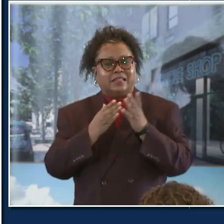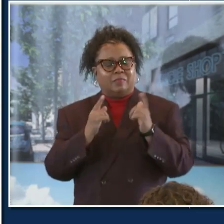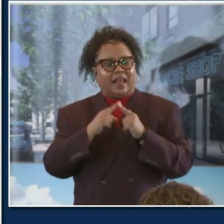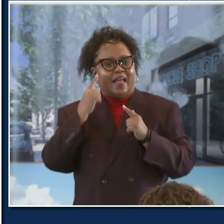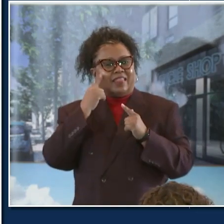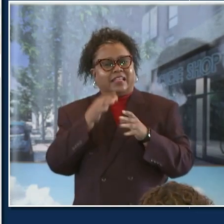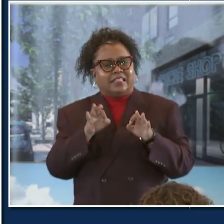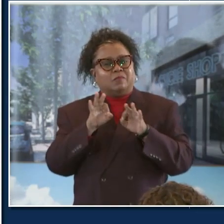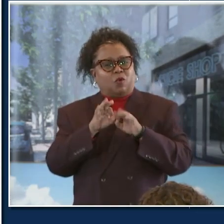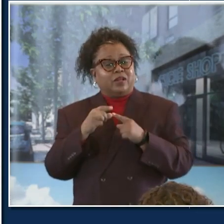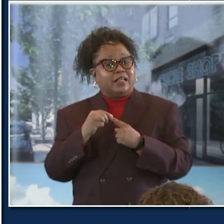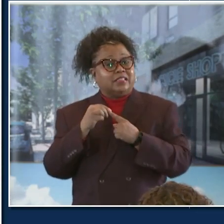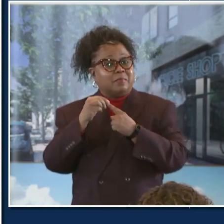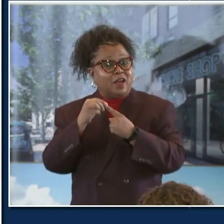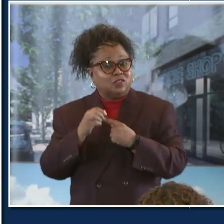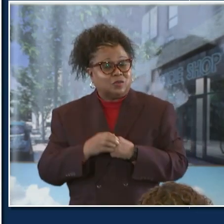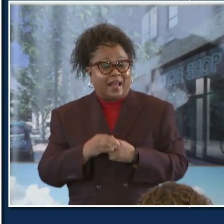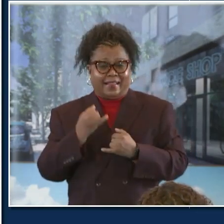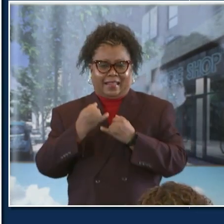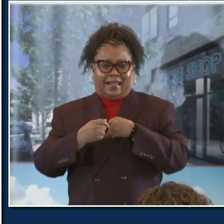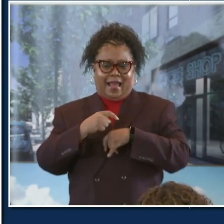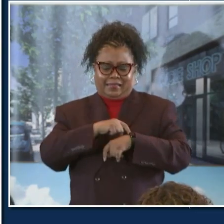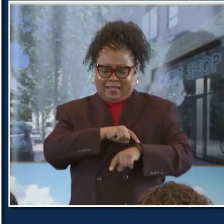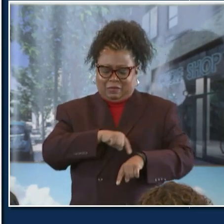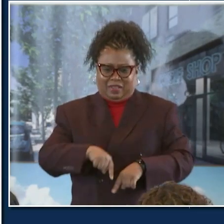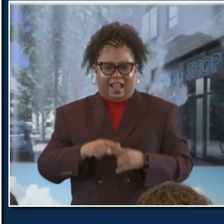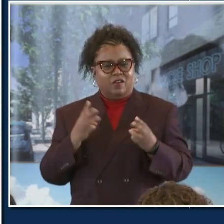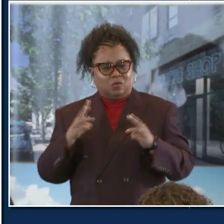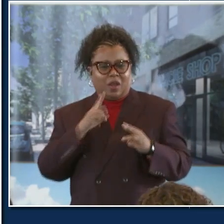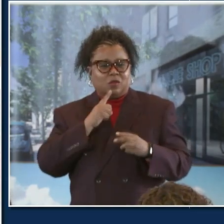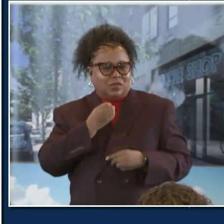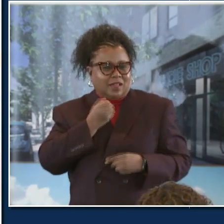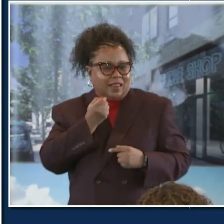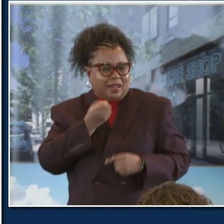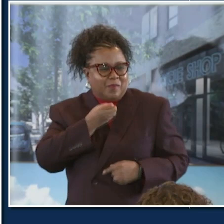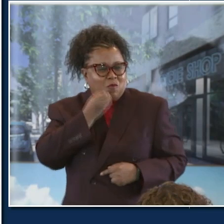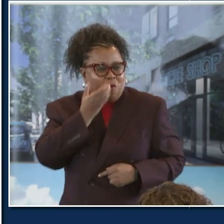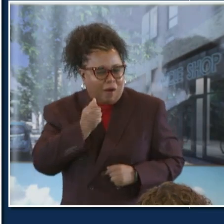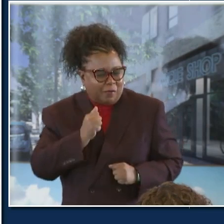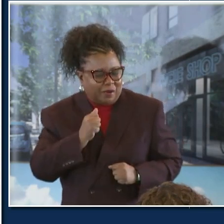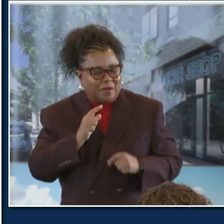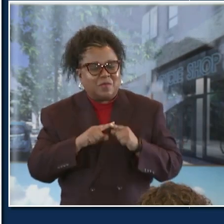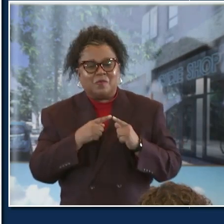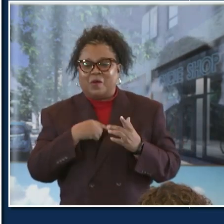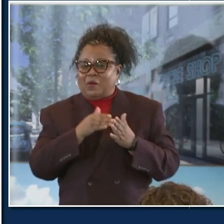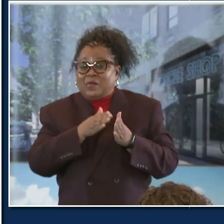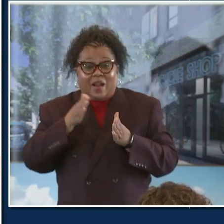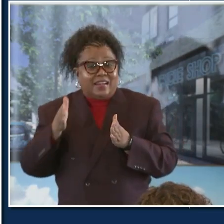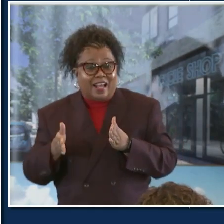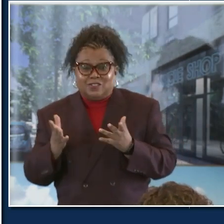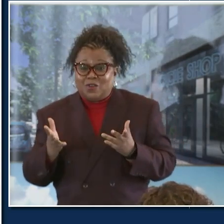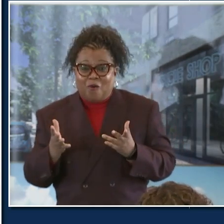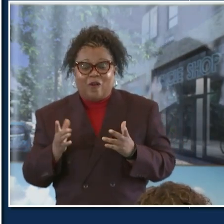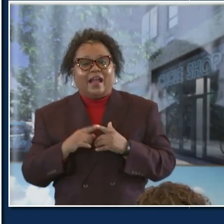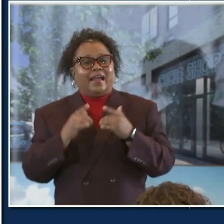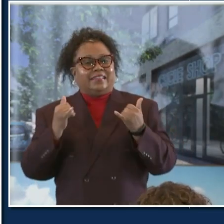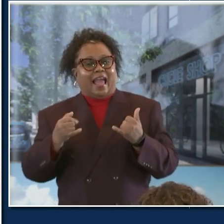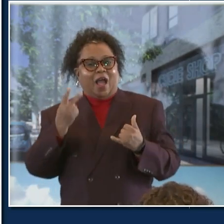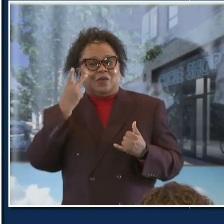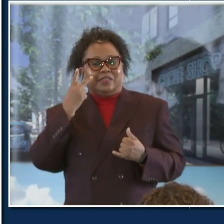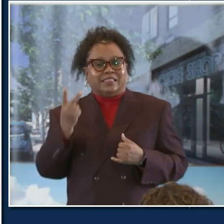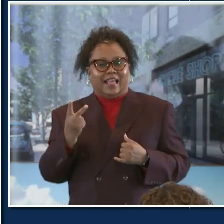think important and special. The last time we were here, the weather was a little bit warmer, but we were right next door,